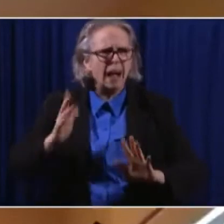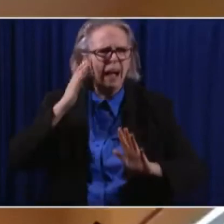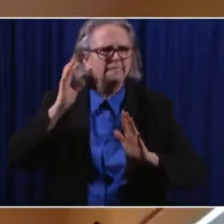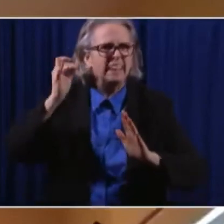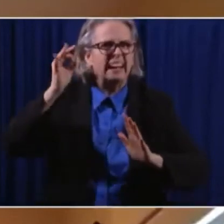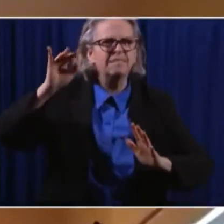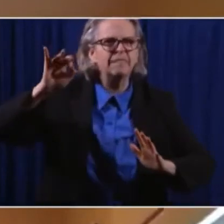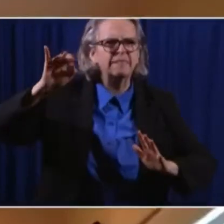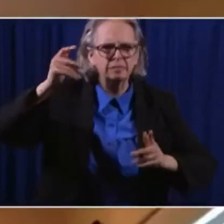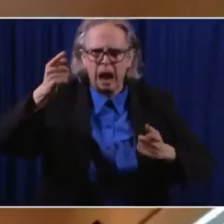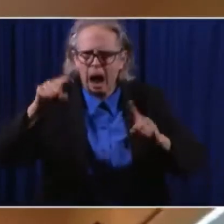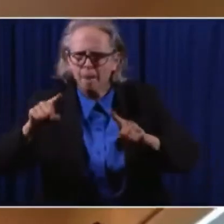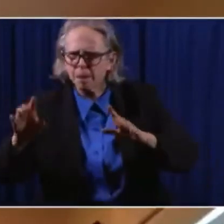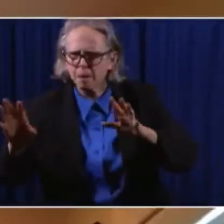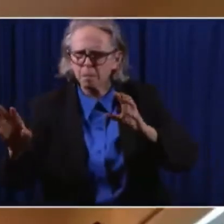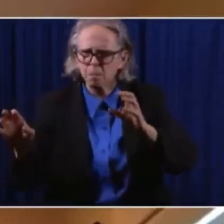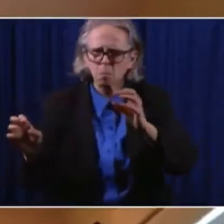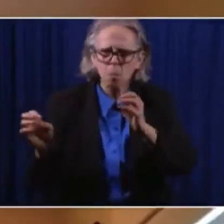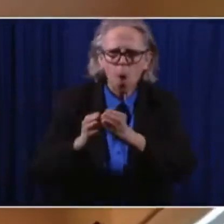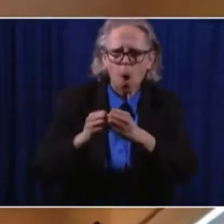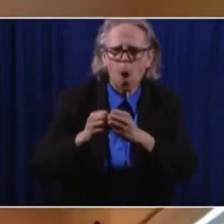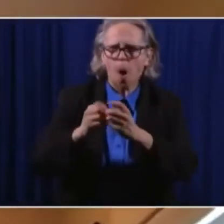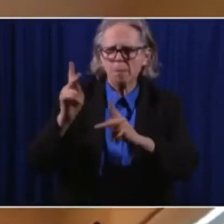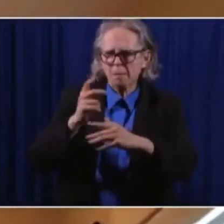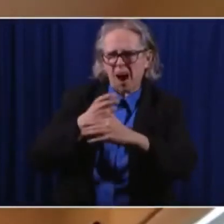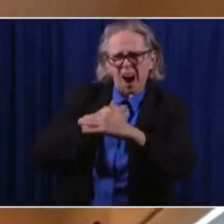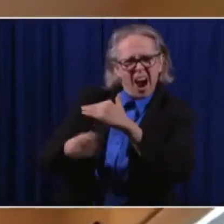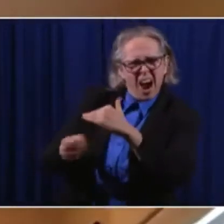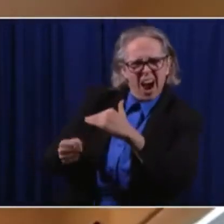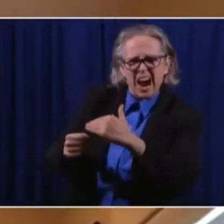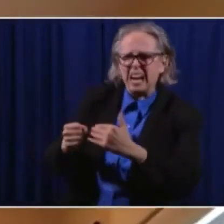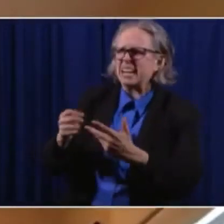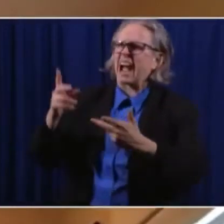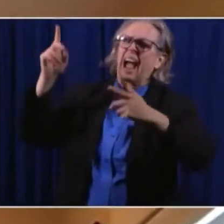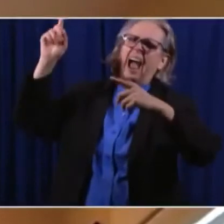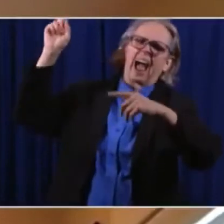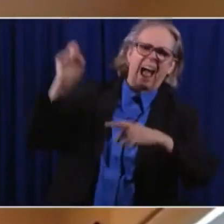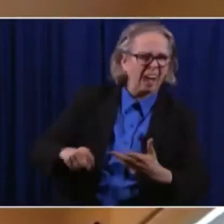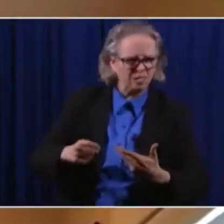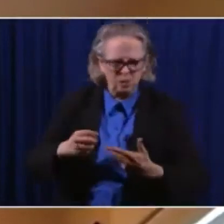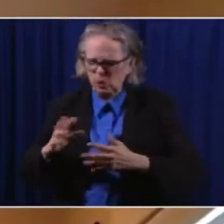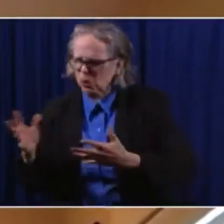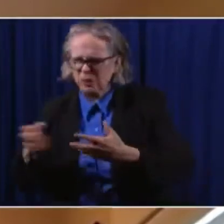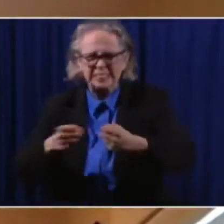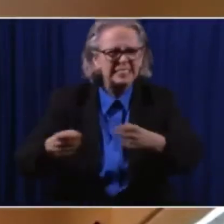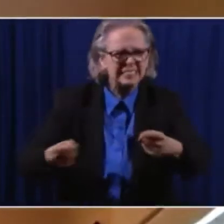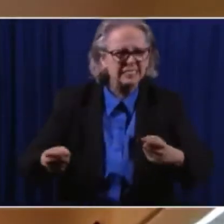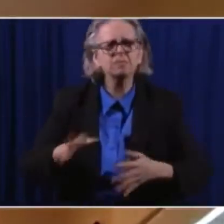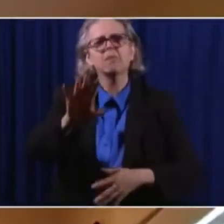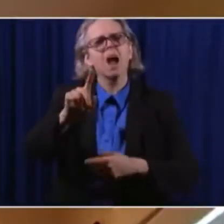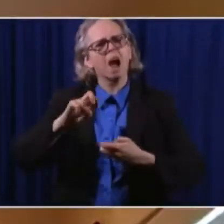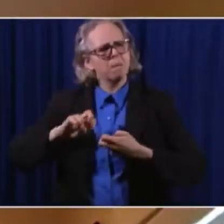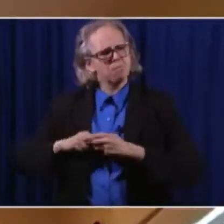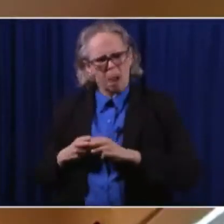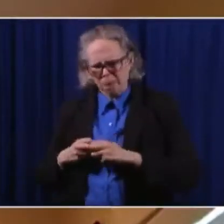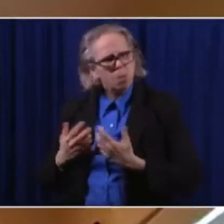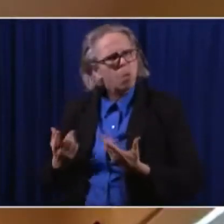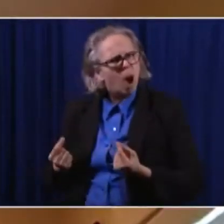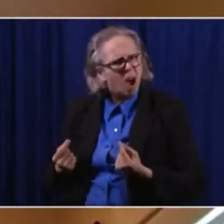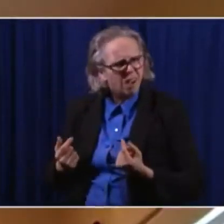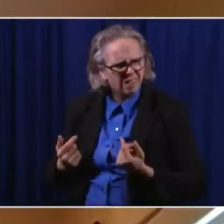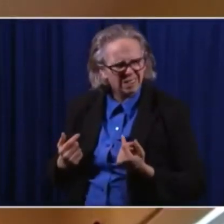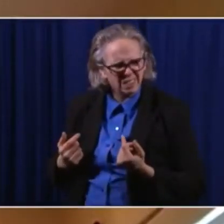surge. However, we now face a different kind of crisis. It's the people. It's a